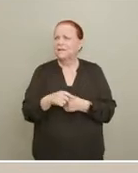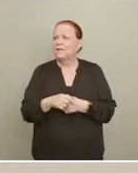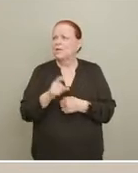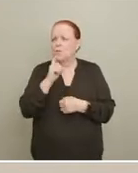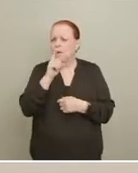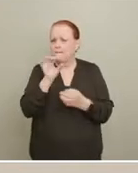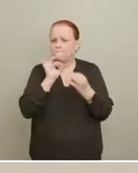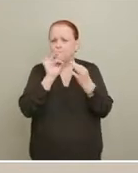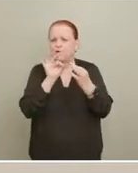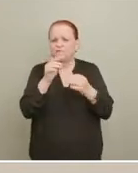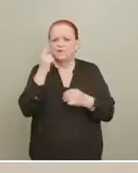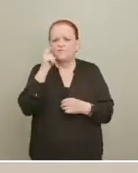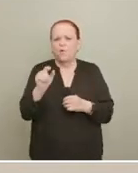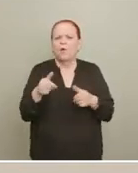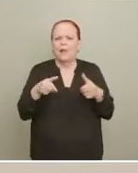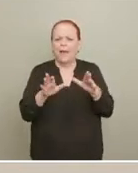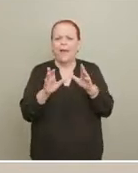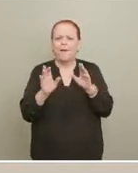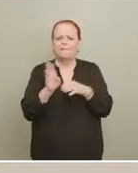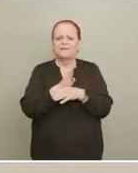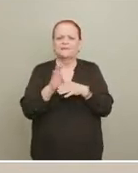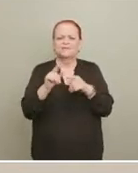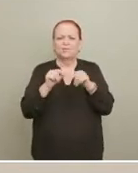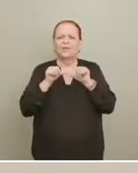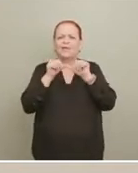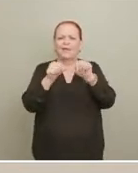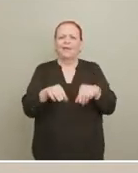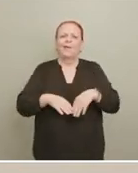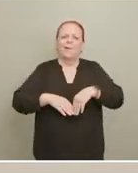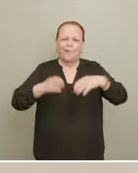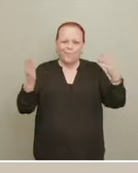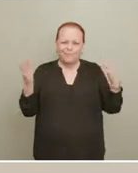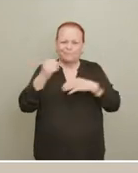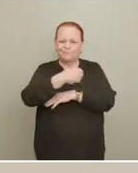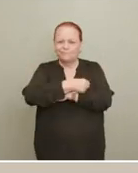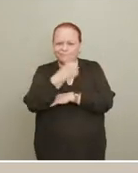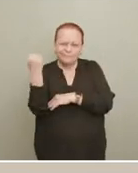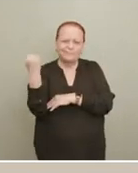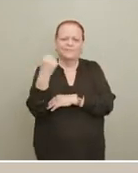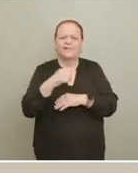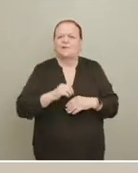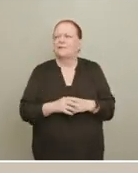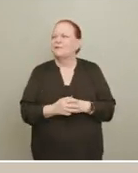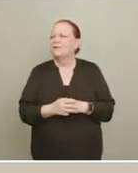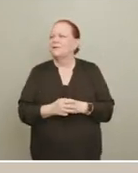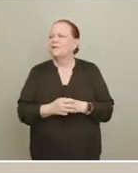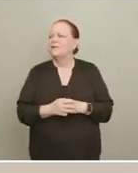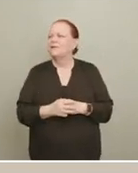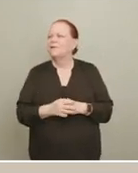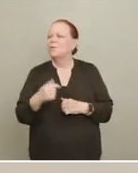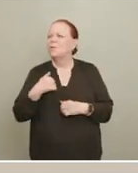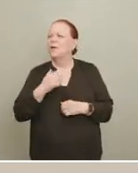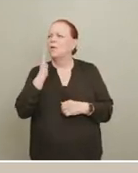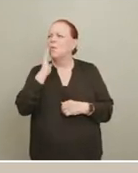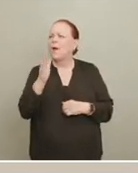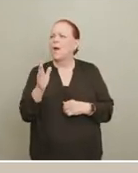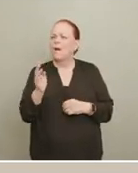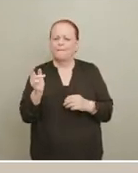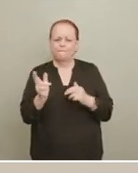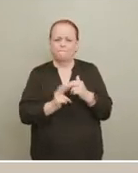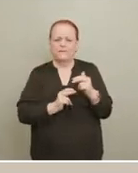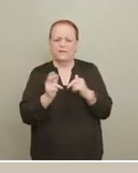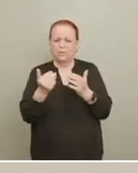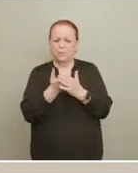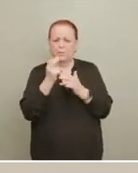perfect for allowing businesses to stay open. As our county facilities are built, we're going to be building them with COVID in